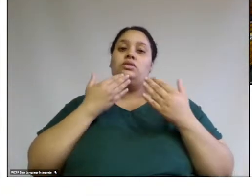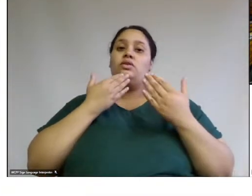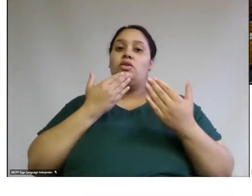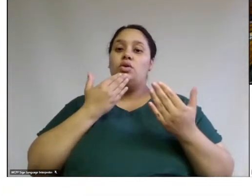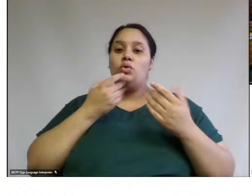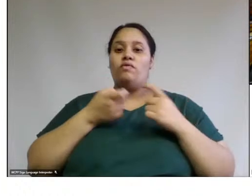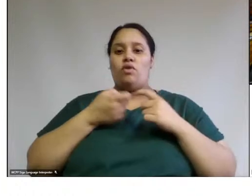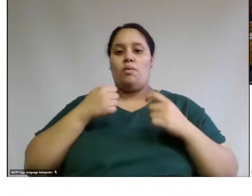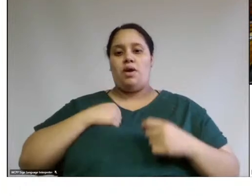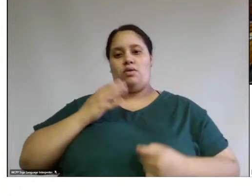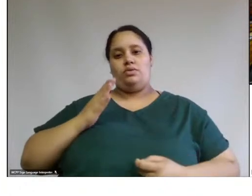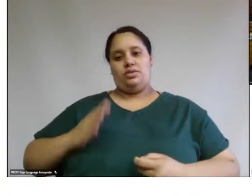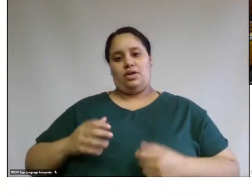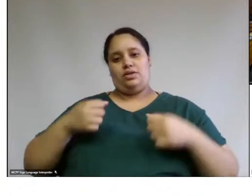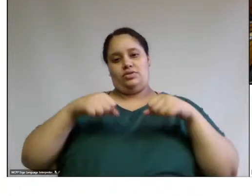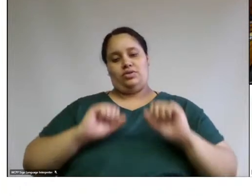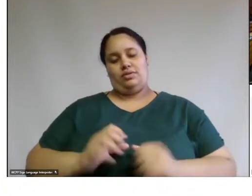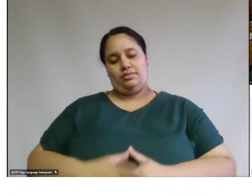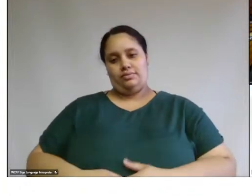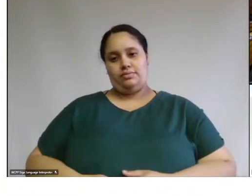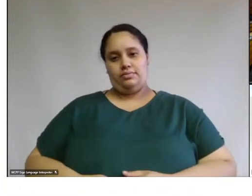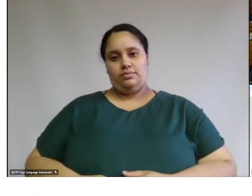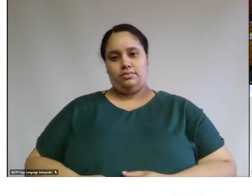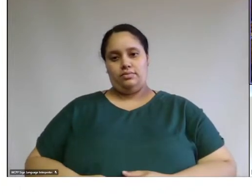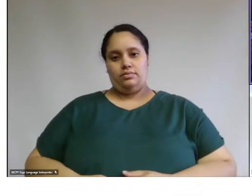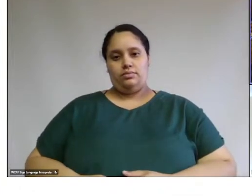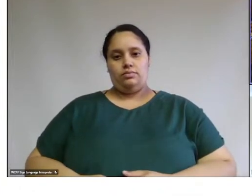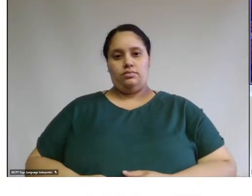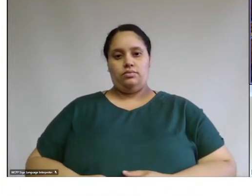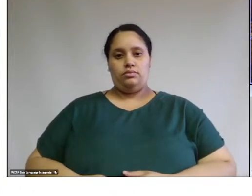from our side, Chairperson.